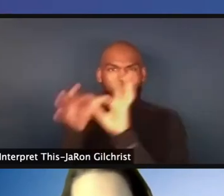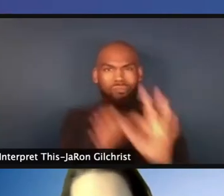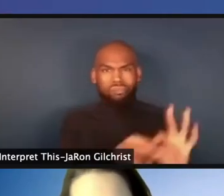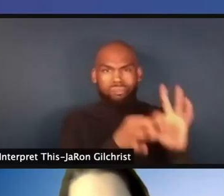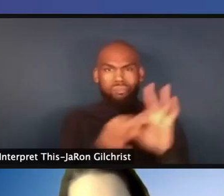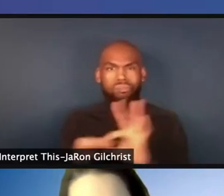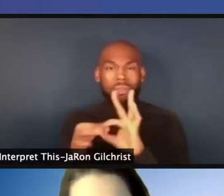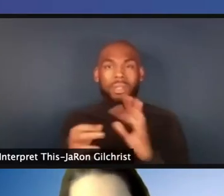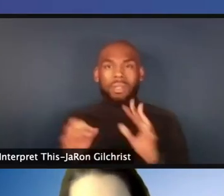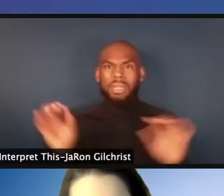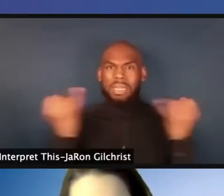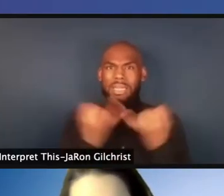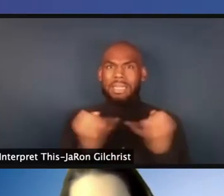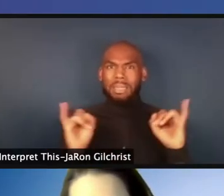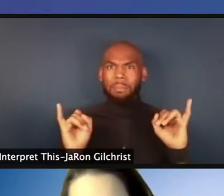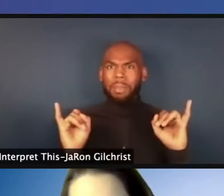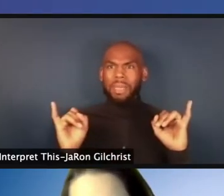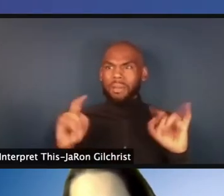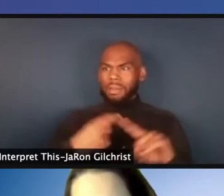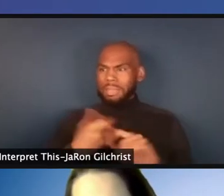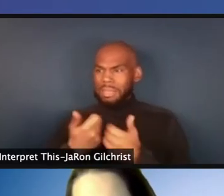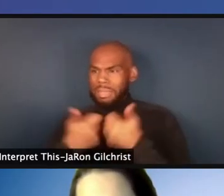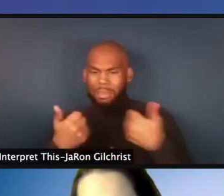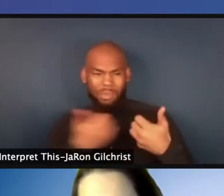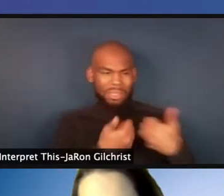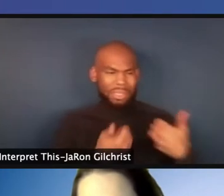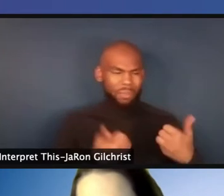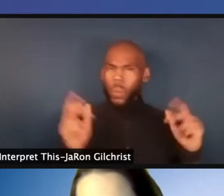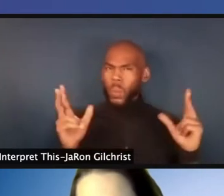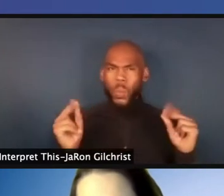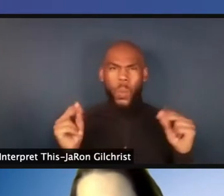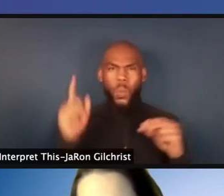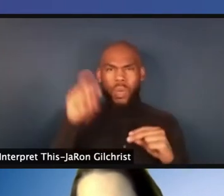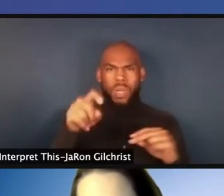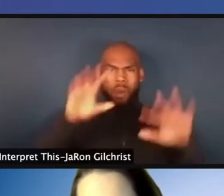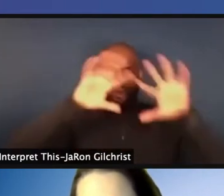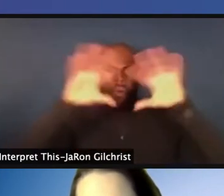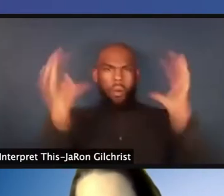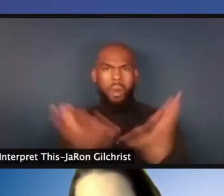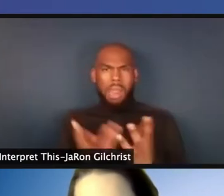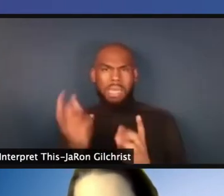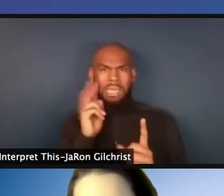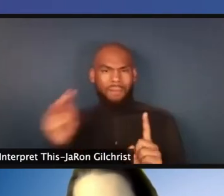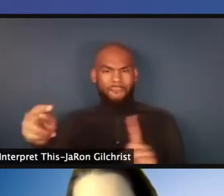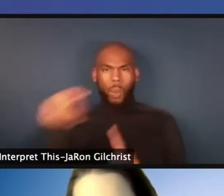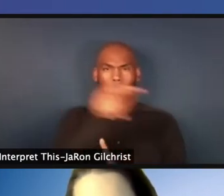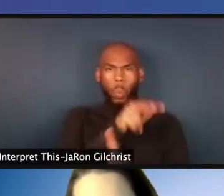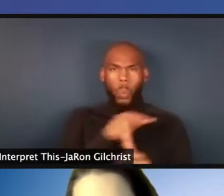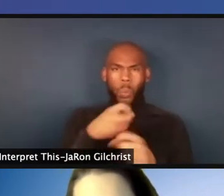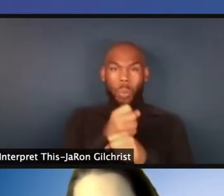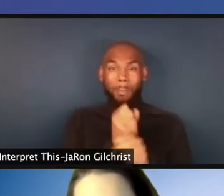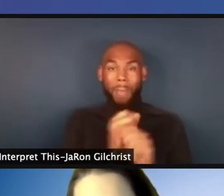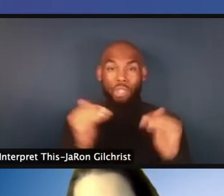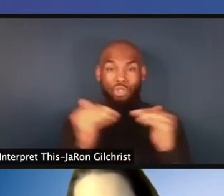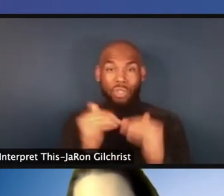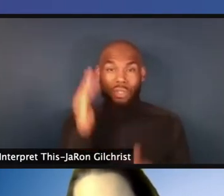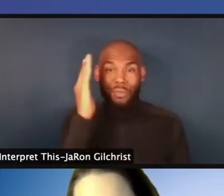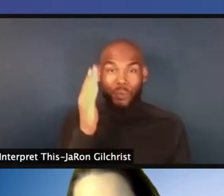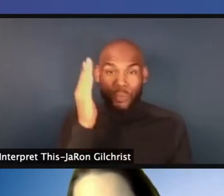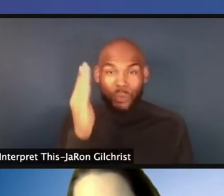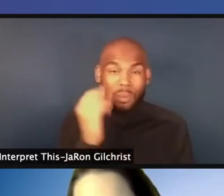is anything independent of other things. And we have to be able to take a holistic view in order to actually create a just future. And the arts